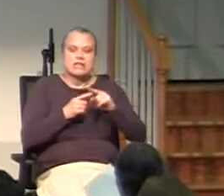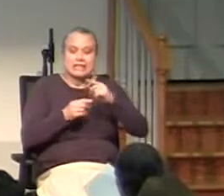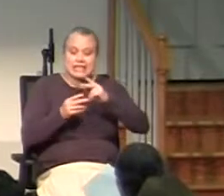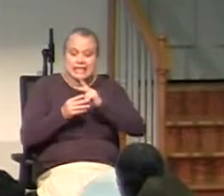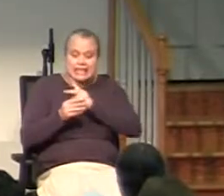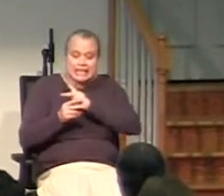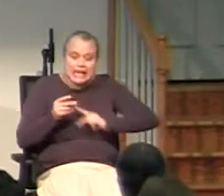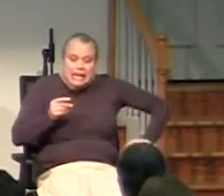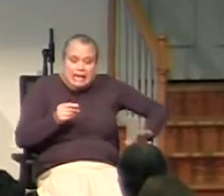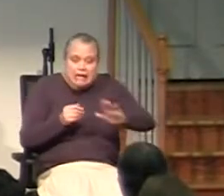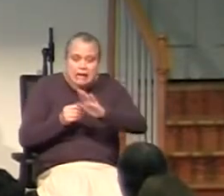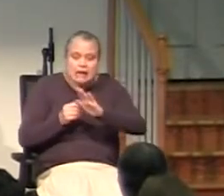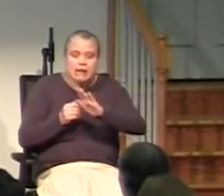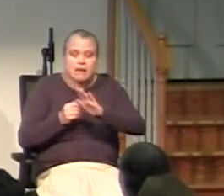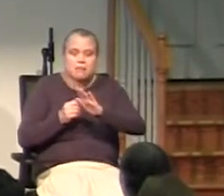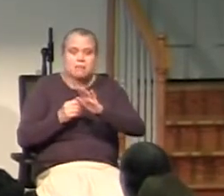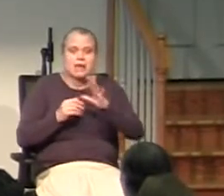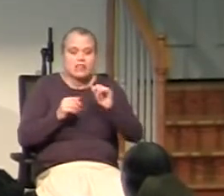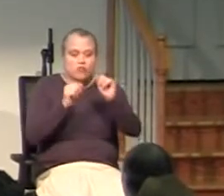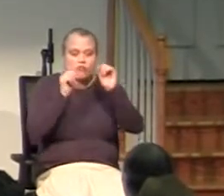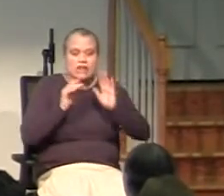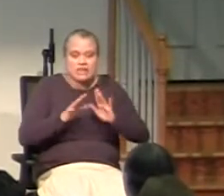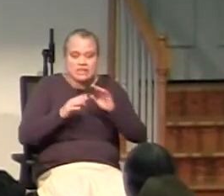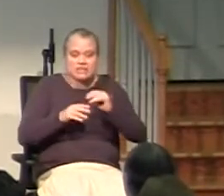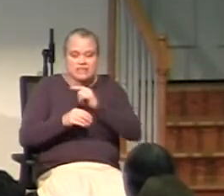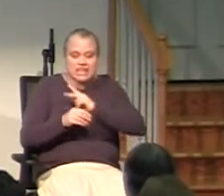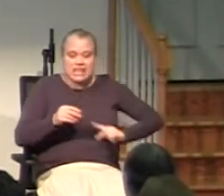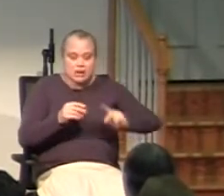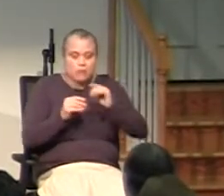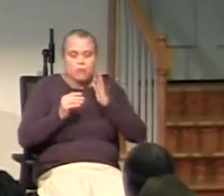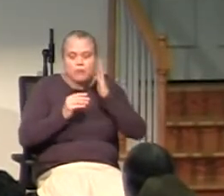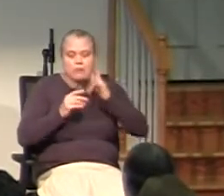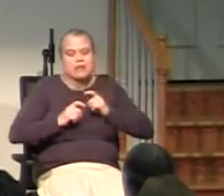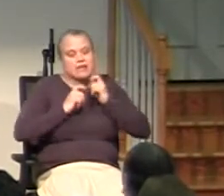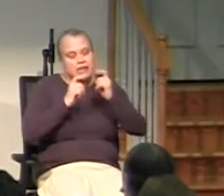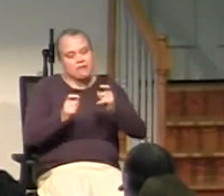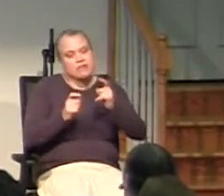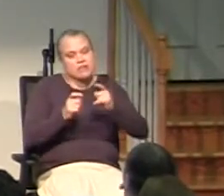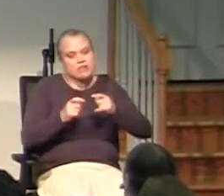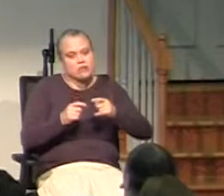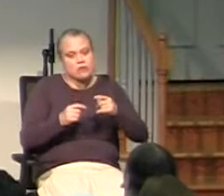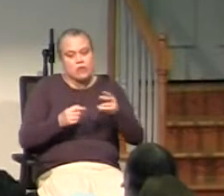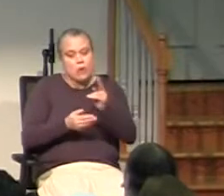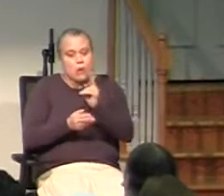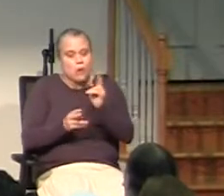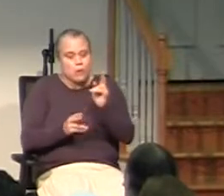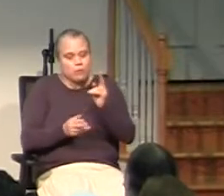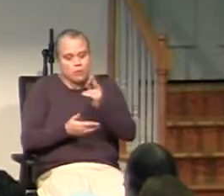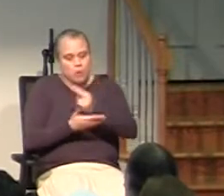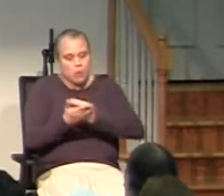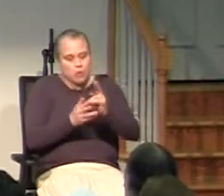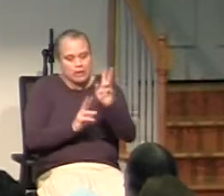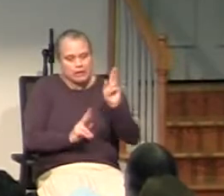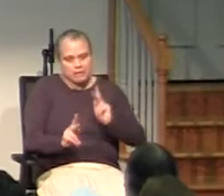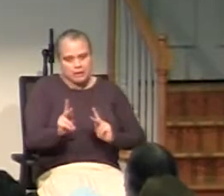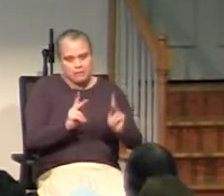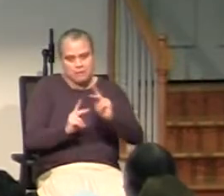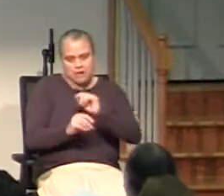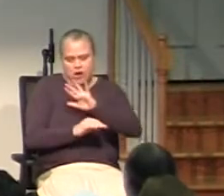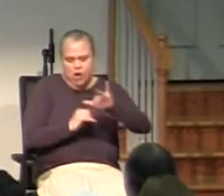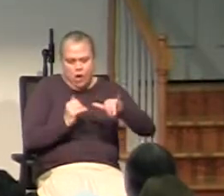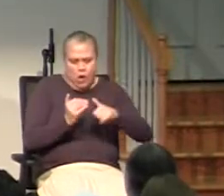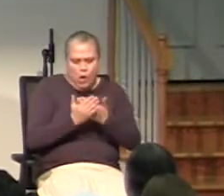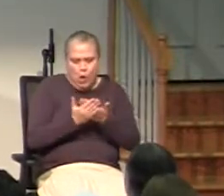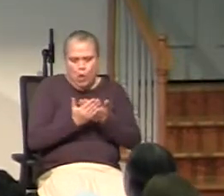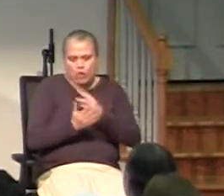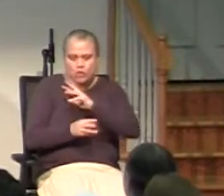kingdom under the whole heaven shall be given to the people of the saints of the Most High. His kingdom is an everlasting kingdom, and all dominion